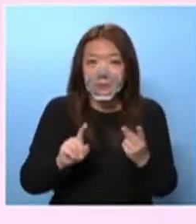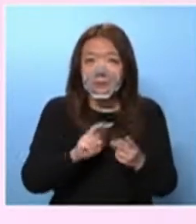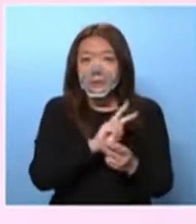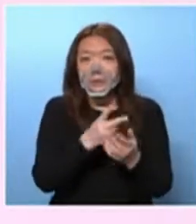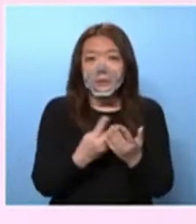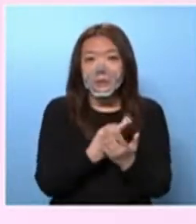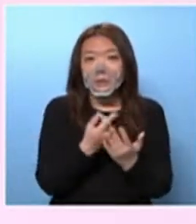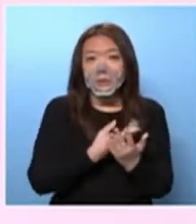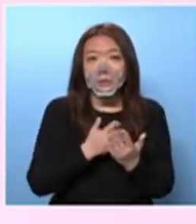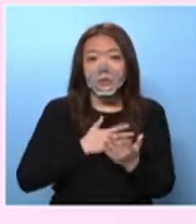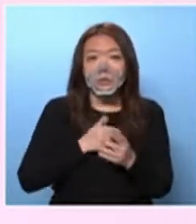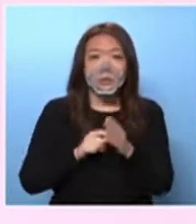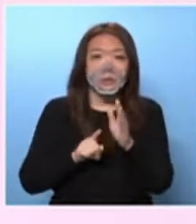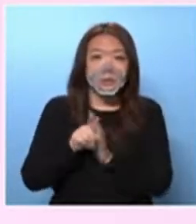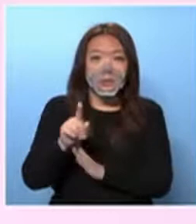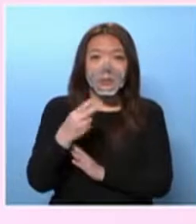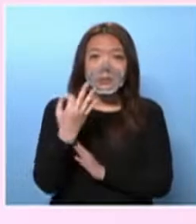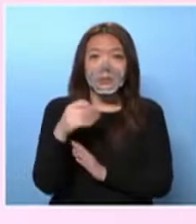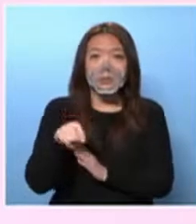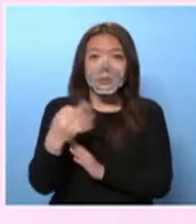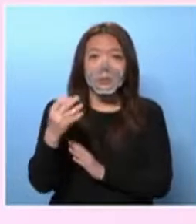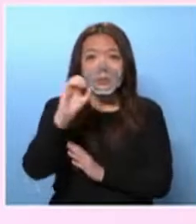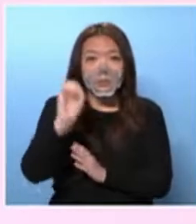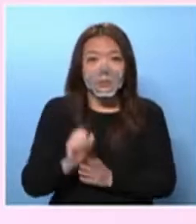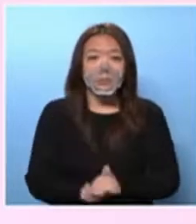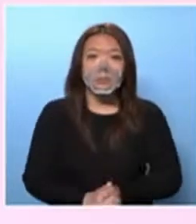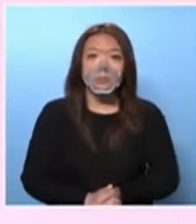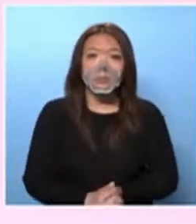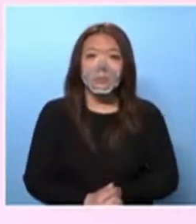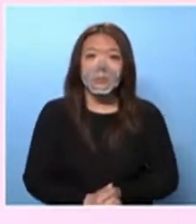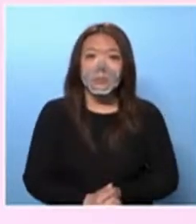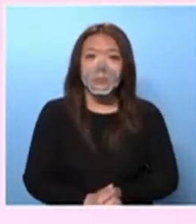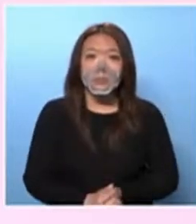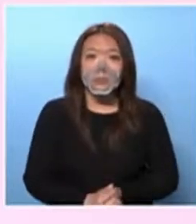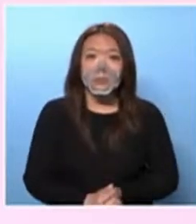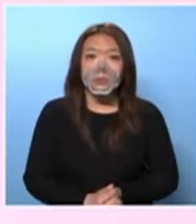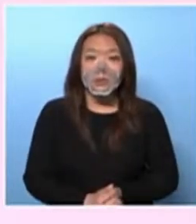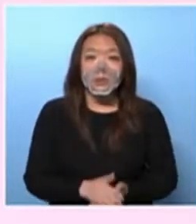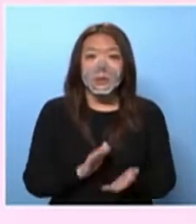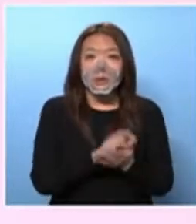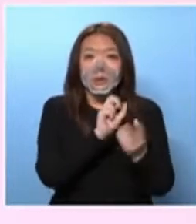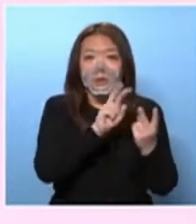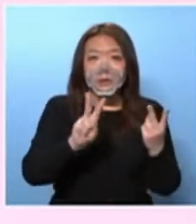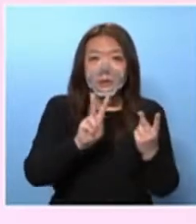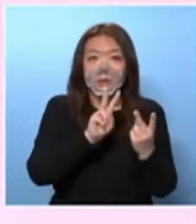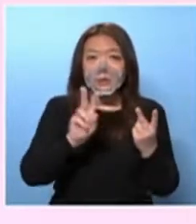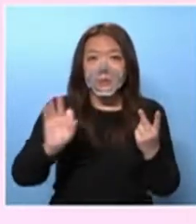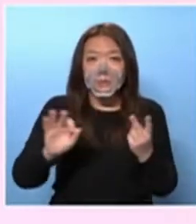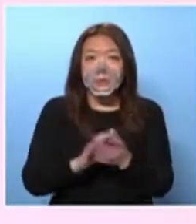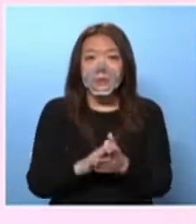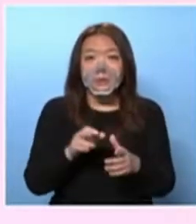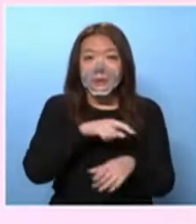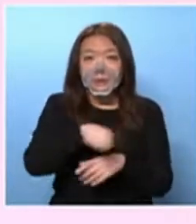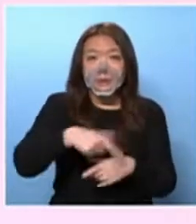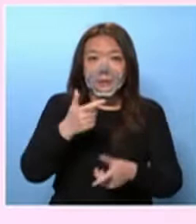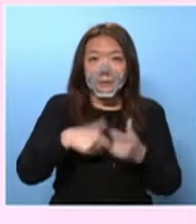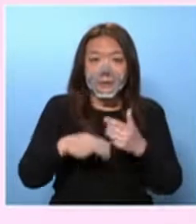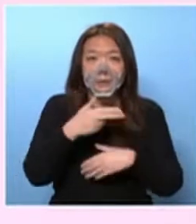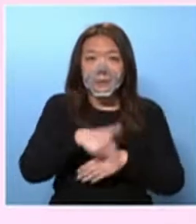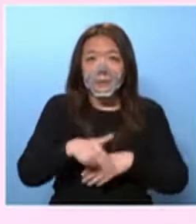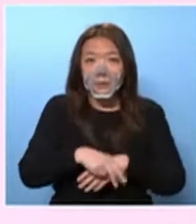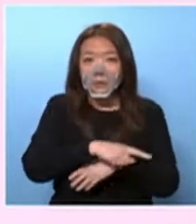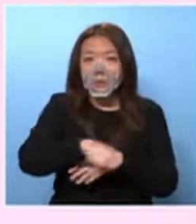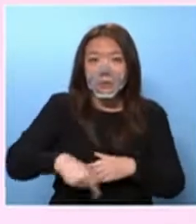increasing by 3.3% over the revised estimates for year 2021-22. Having regard to the land sale program and the land